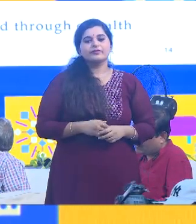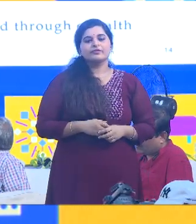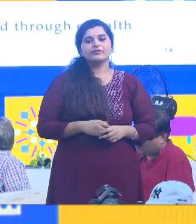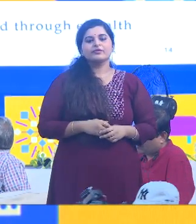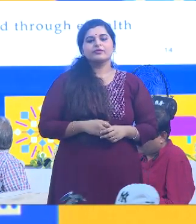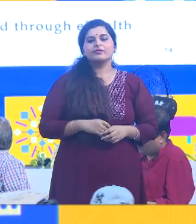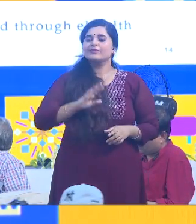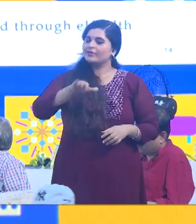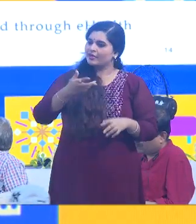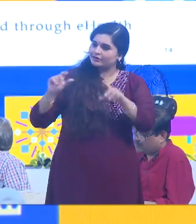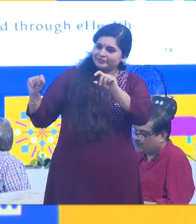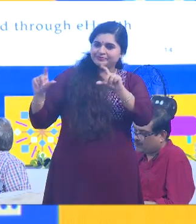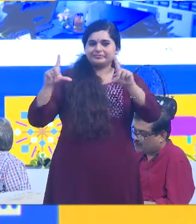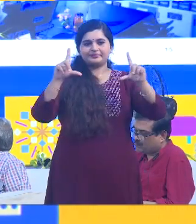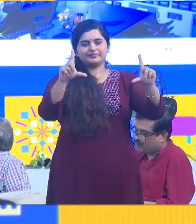Next slide.